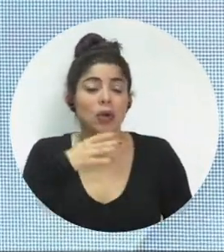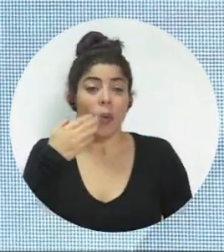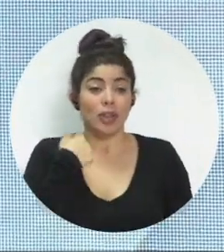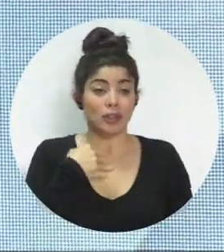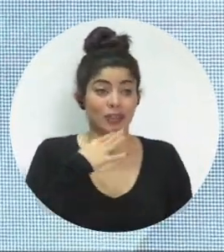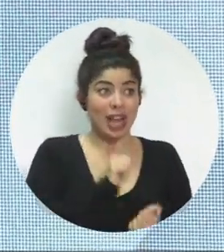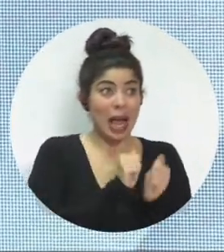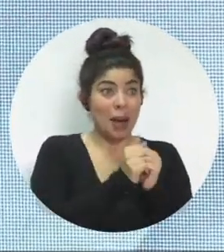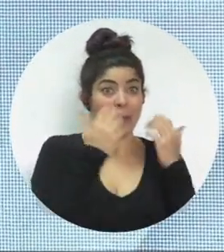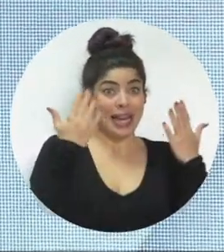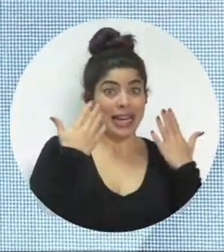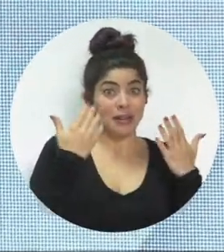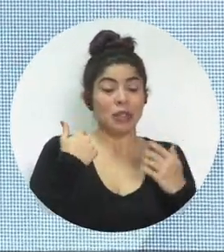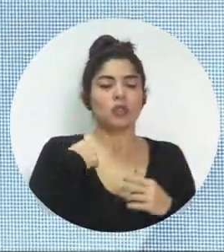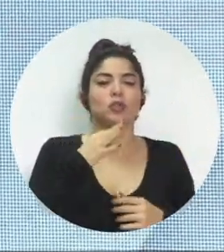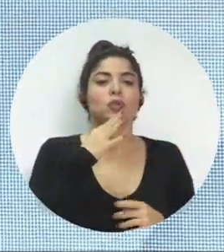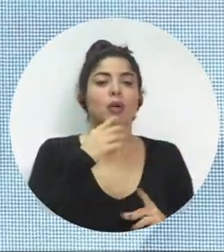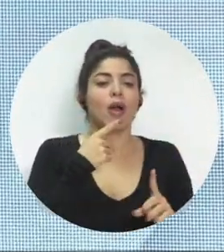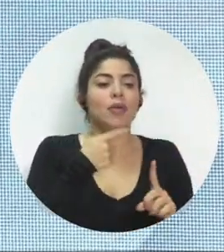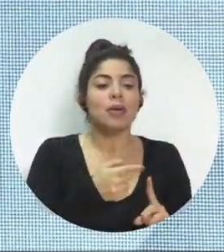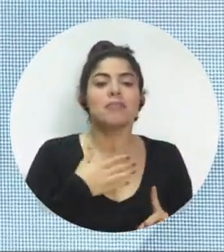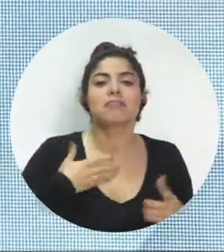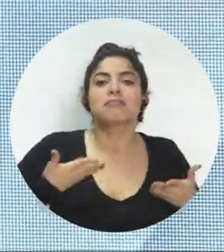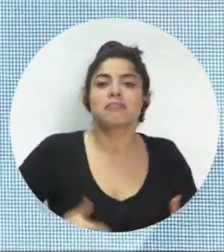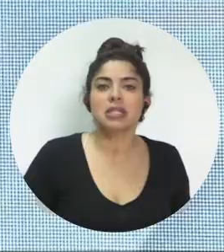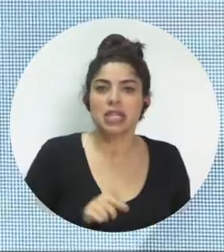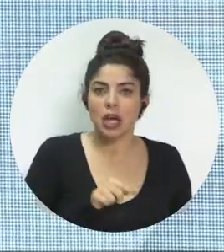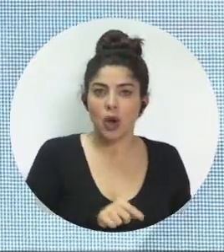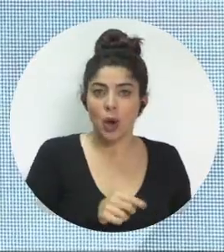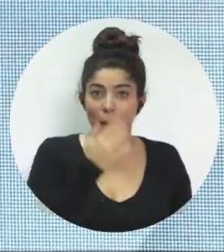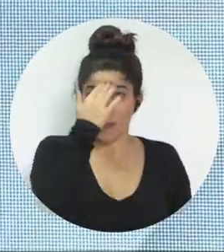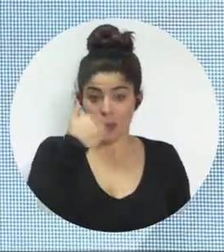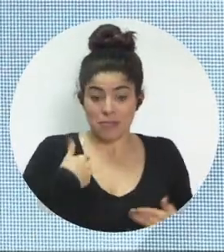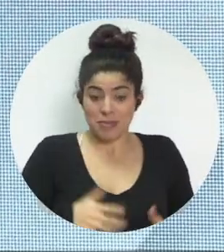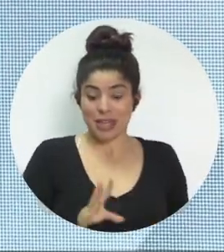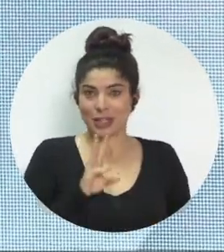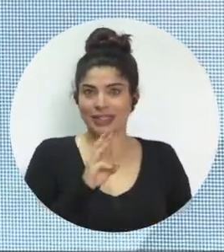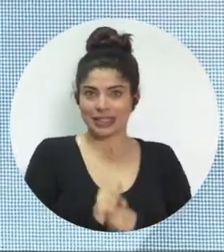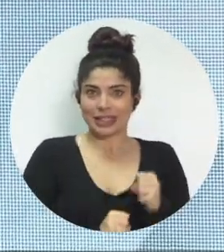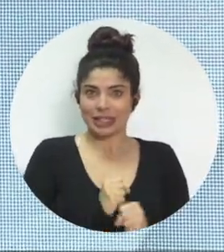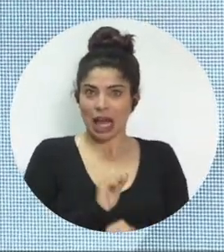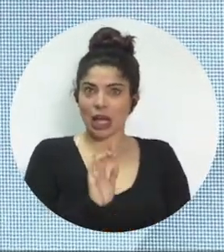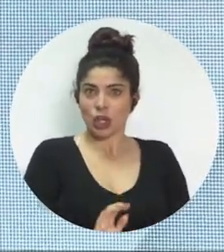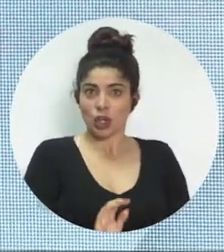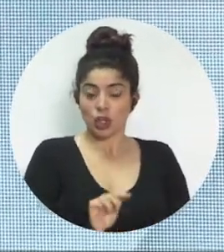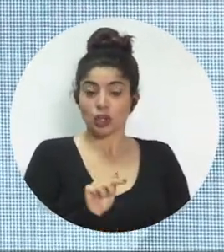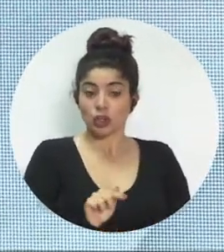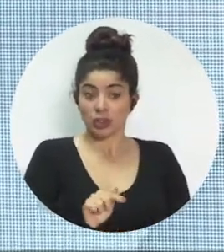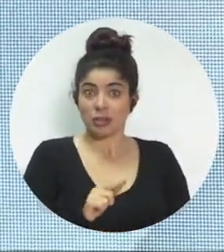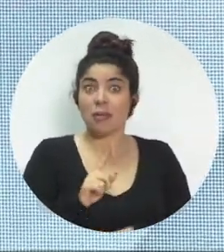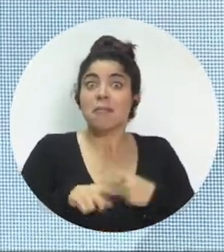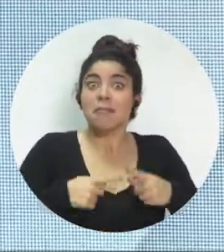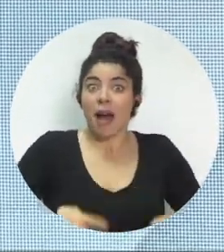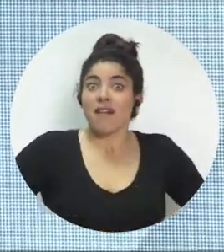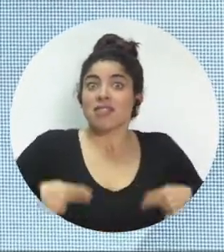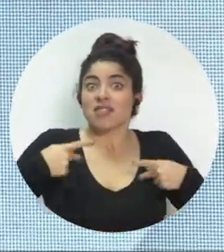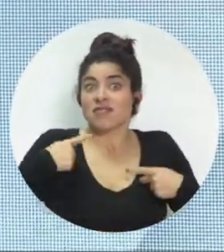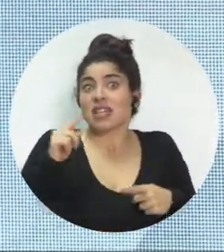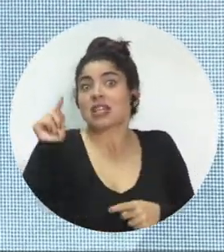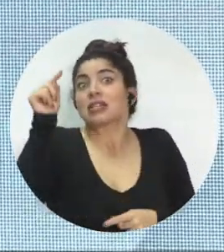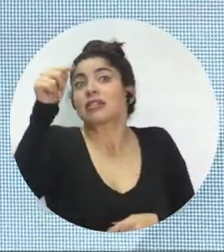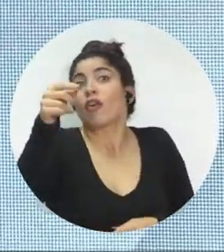heart-inspiring. That's not talking to the heart. So when I talk about climate change, I relate a lot, for example, with my son, because